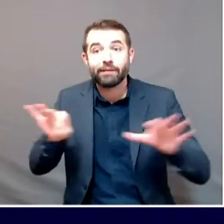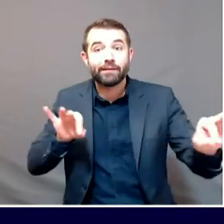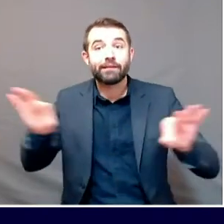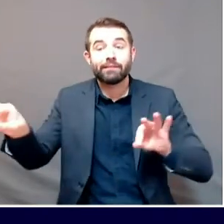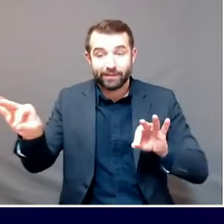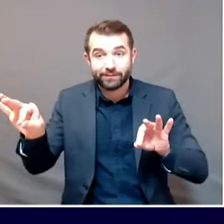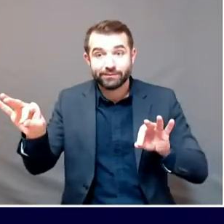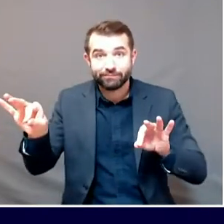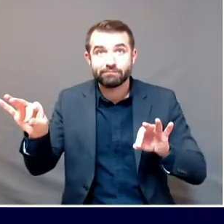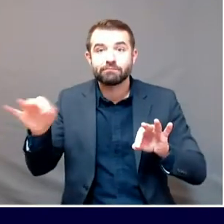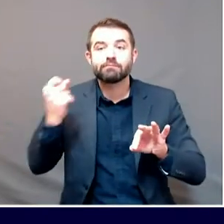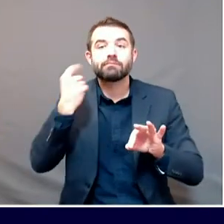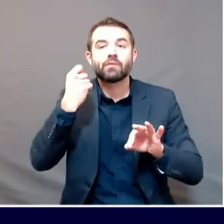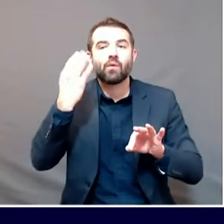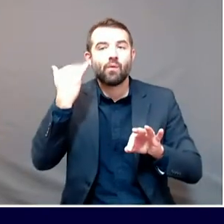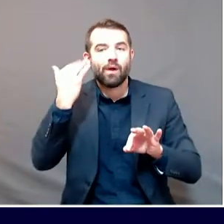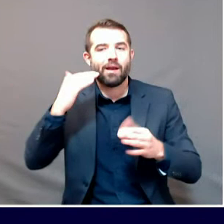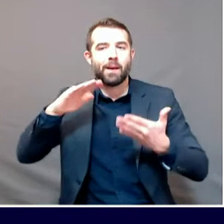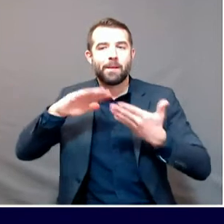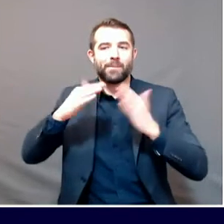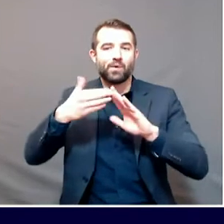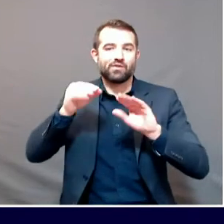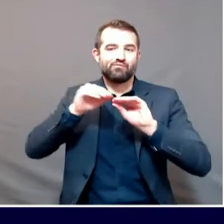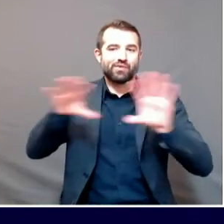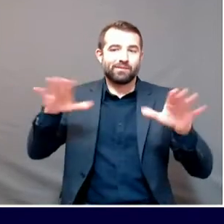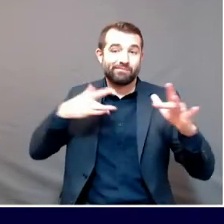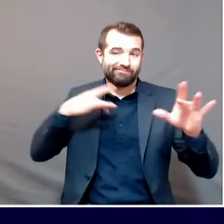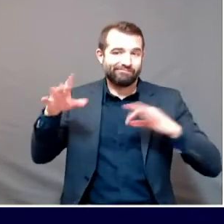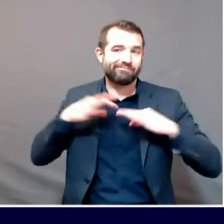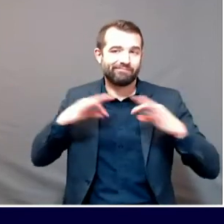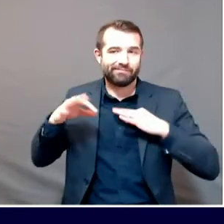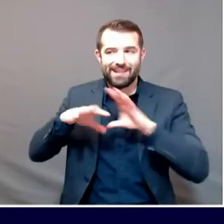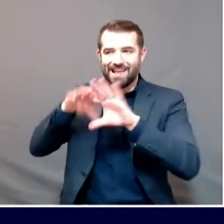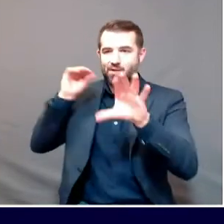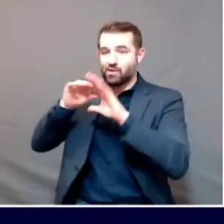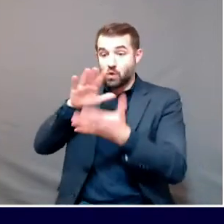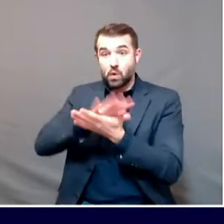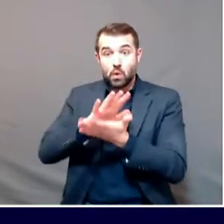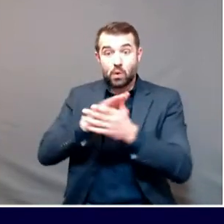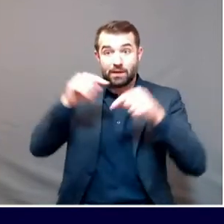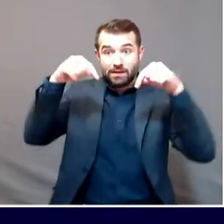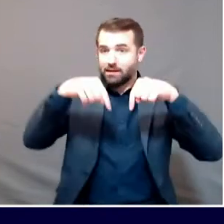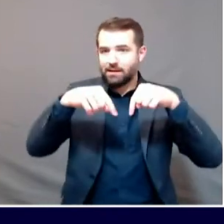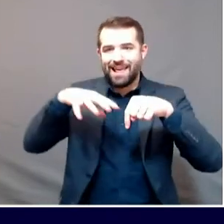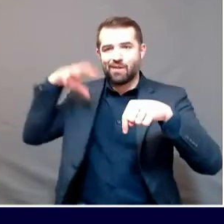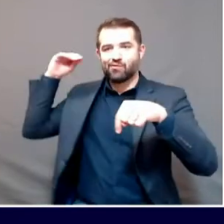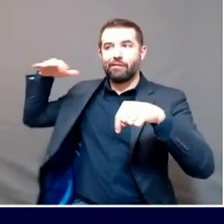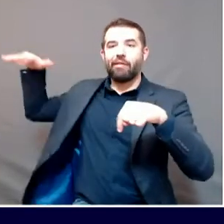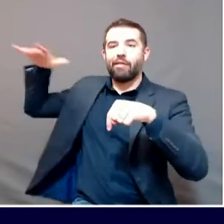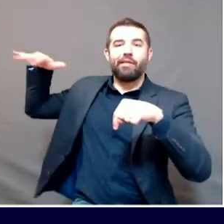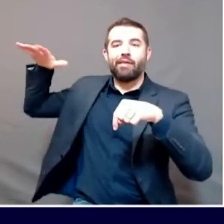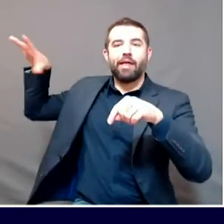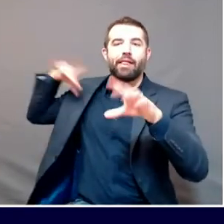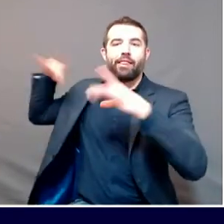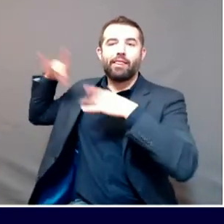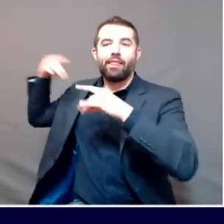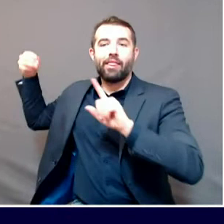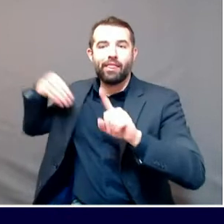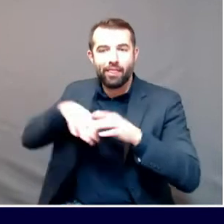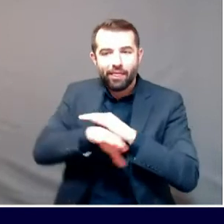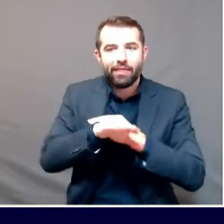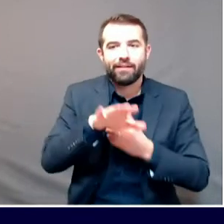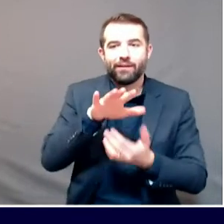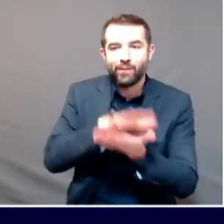connected to community levels of transmission, not because of transmission within the schools themselves. Now, that could change. If rates of